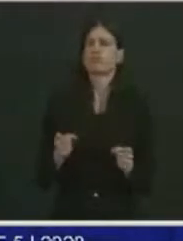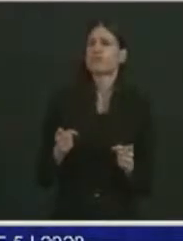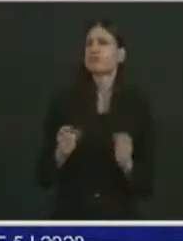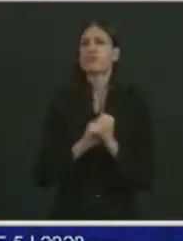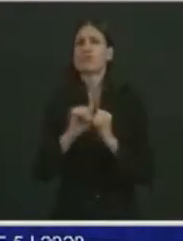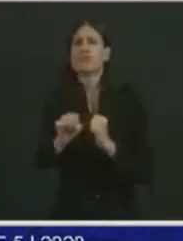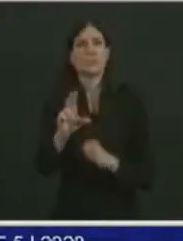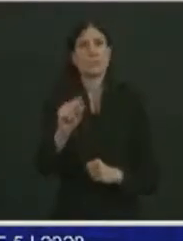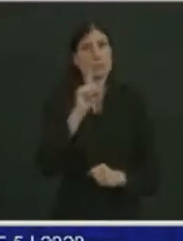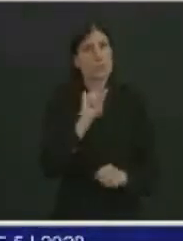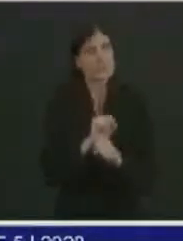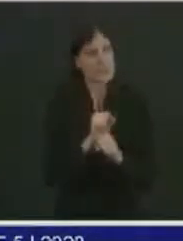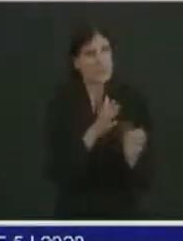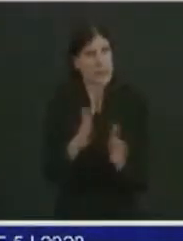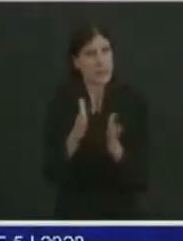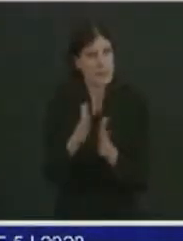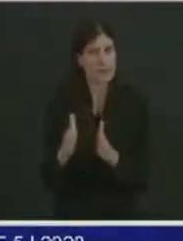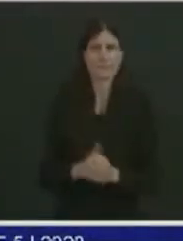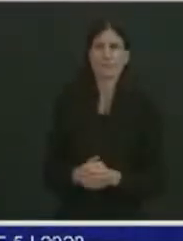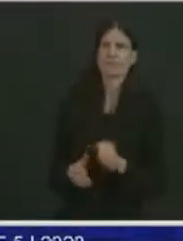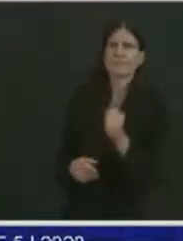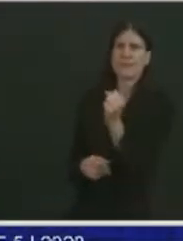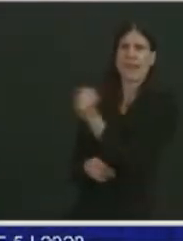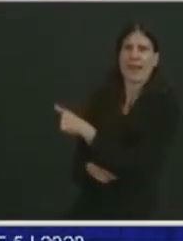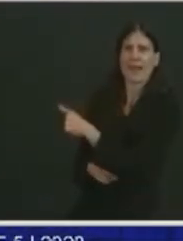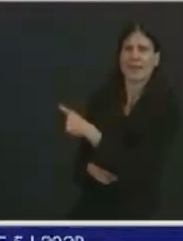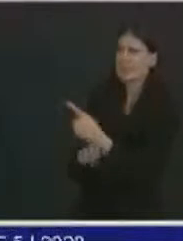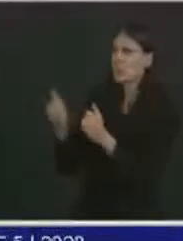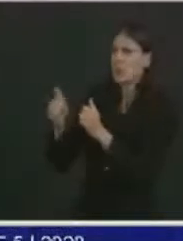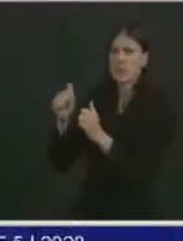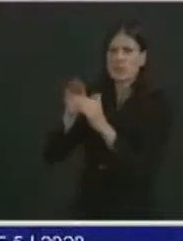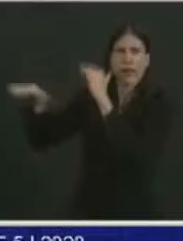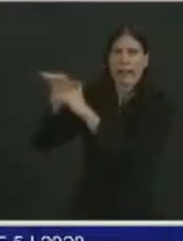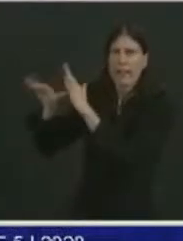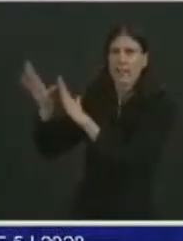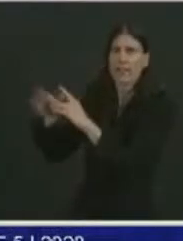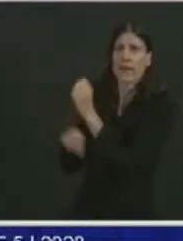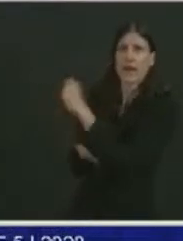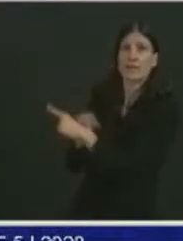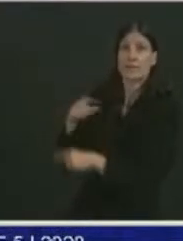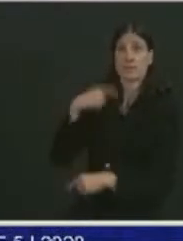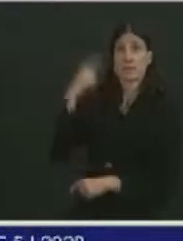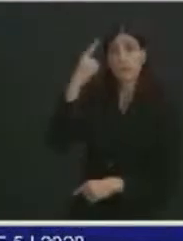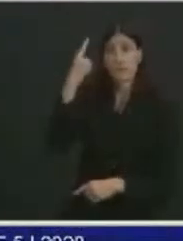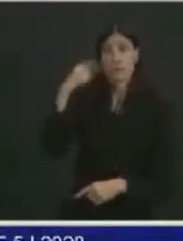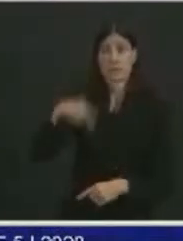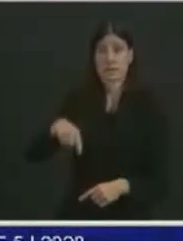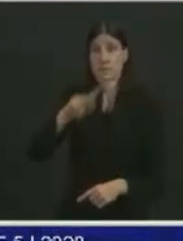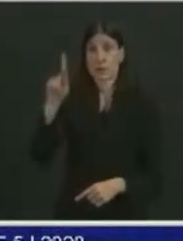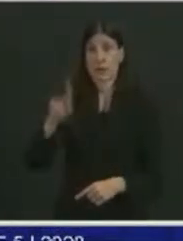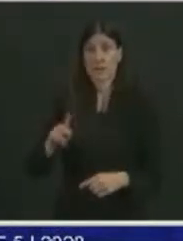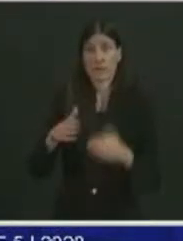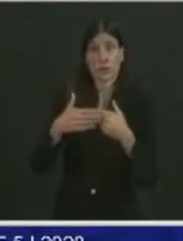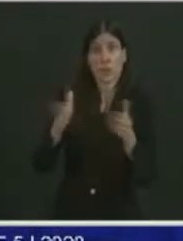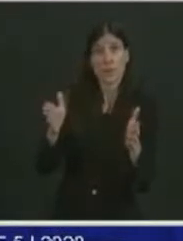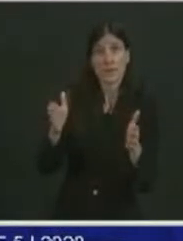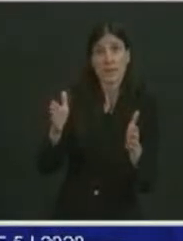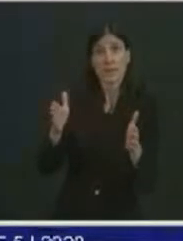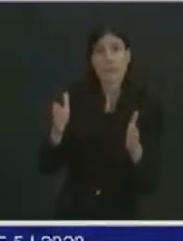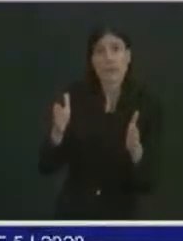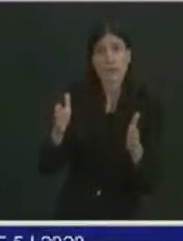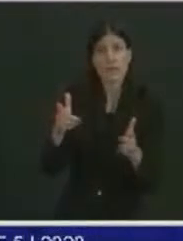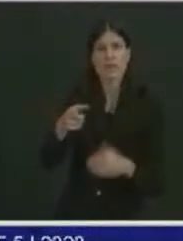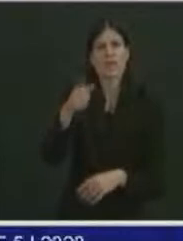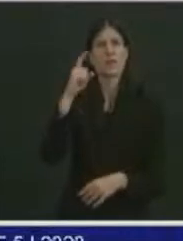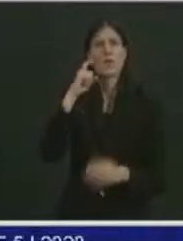Providence? All right, Governor, is Providence open tonight? I mean, you go by, it's very jarring. You see the P-PAC is boarded up, Federal